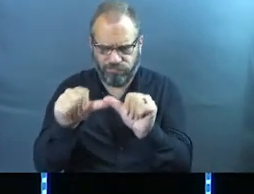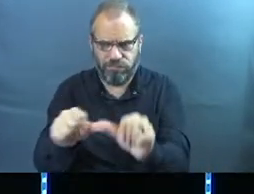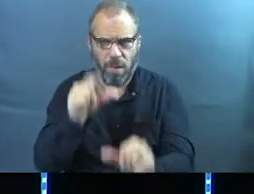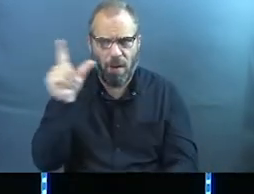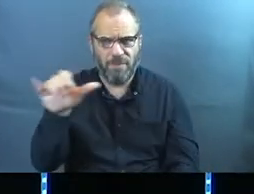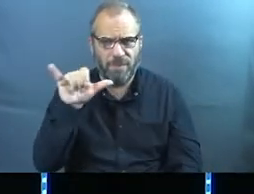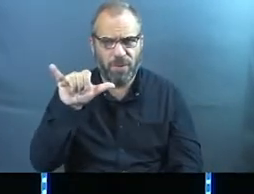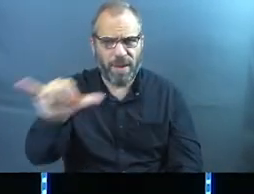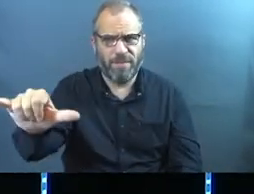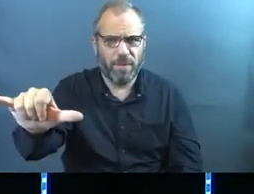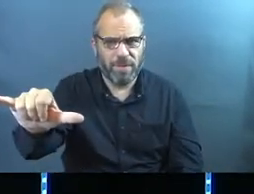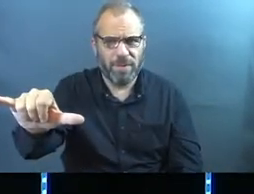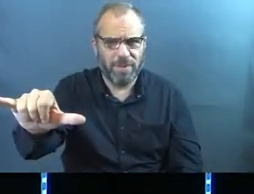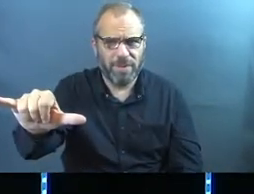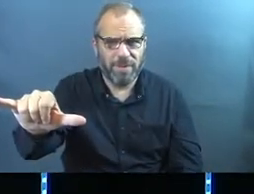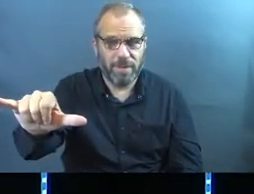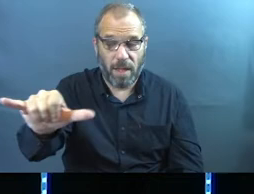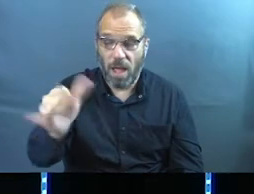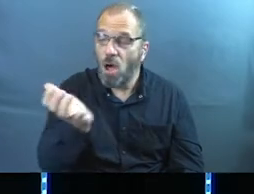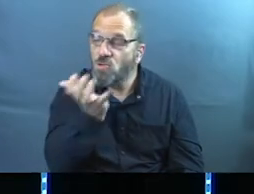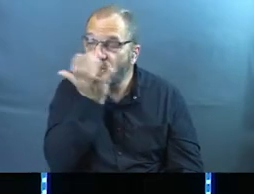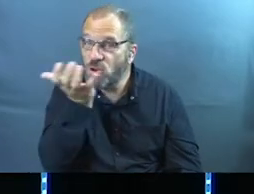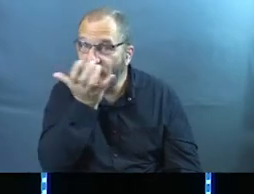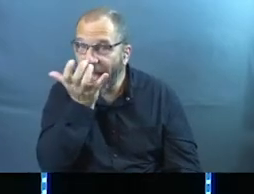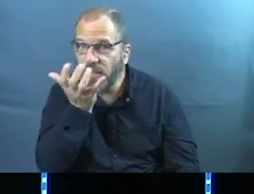forever. The grass